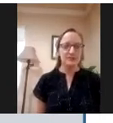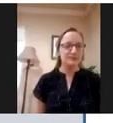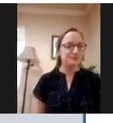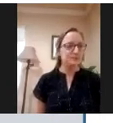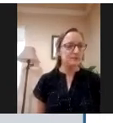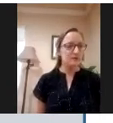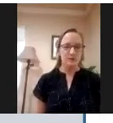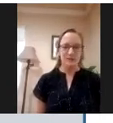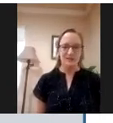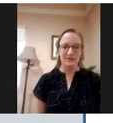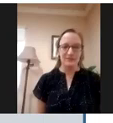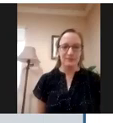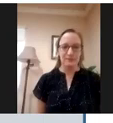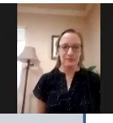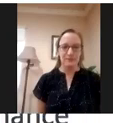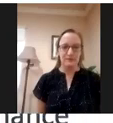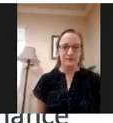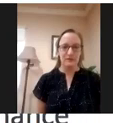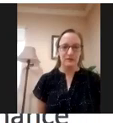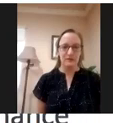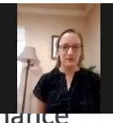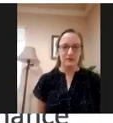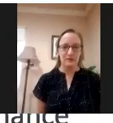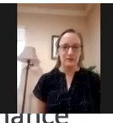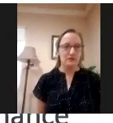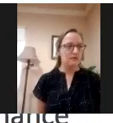project. Next slide.